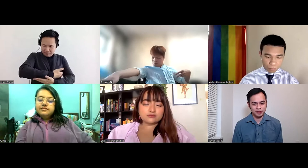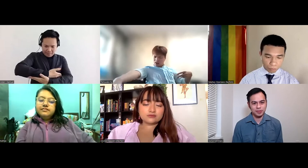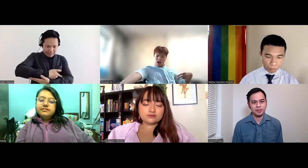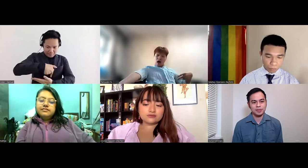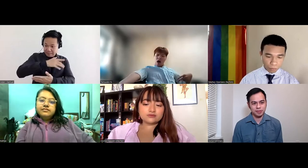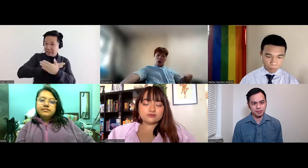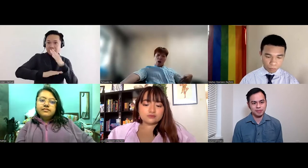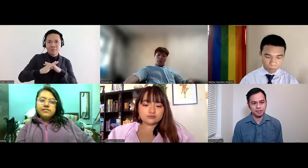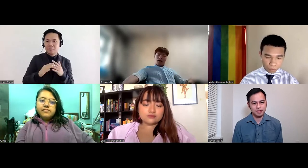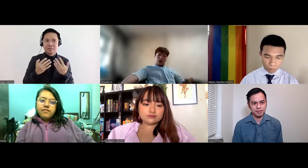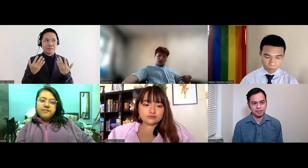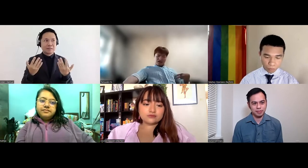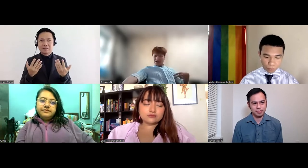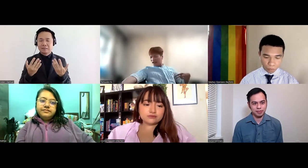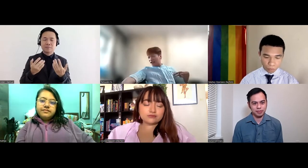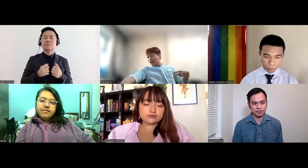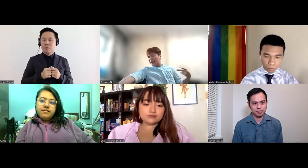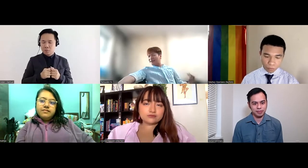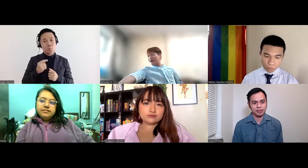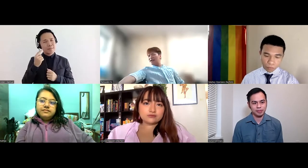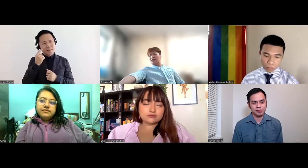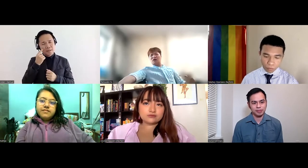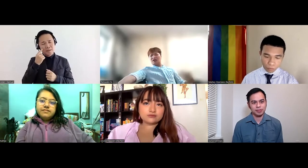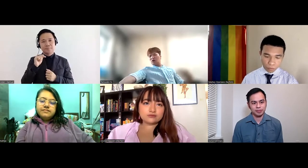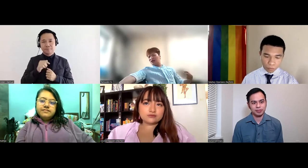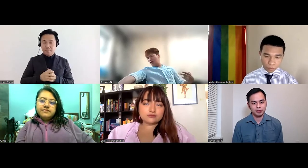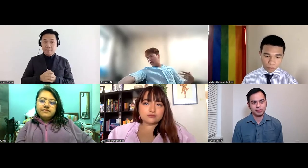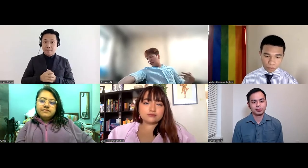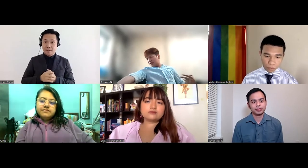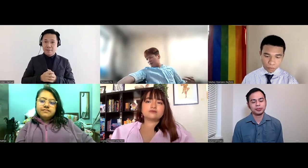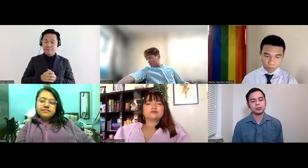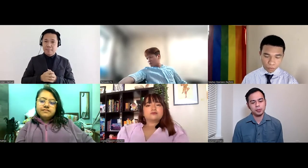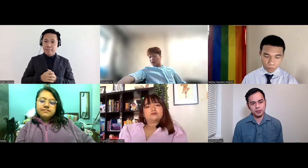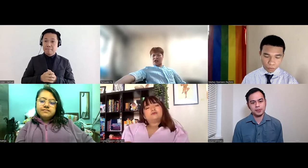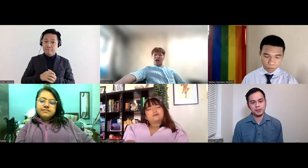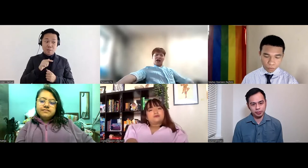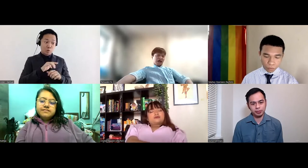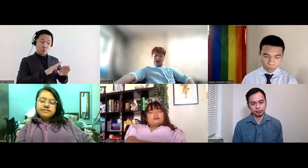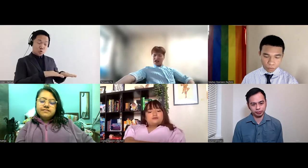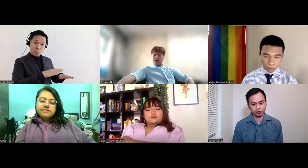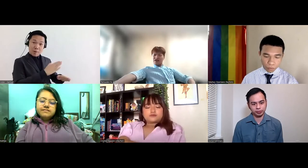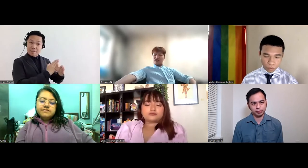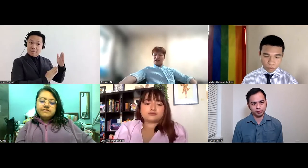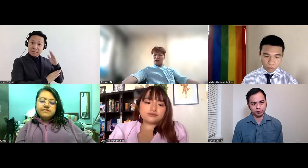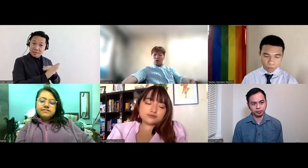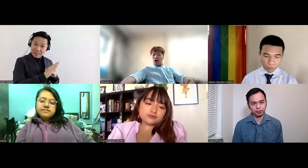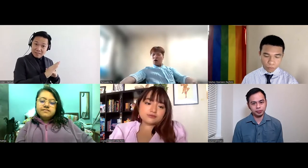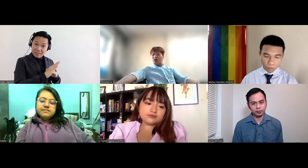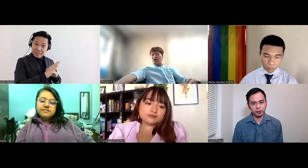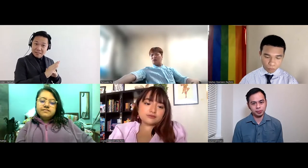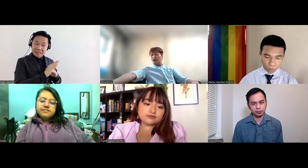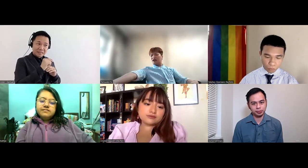is a misconception that family with the disabled children is a